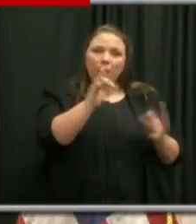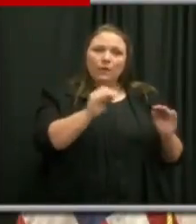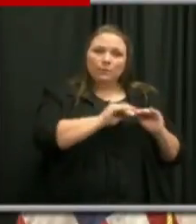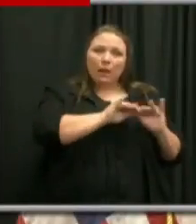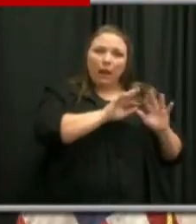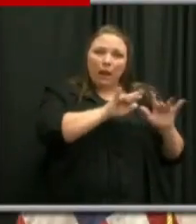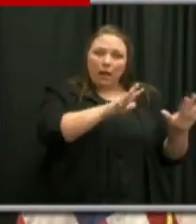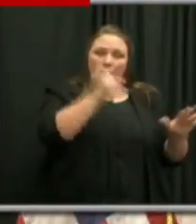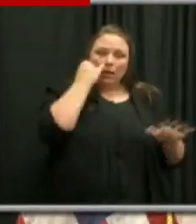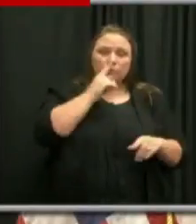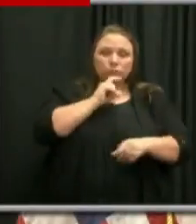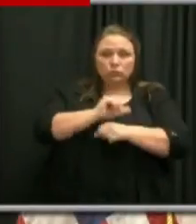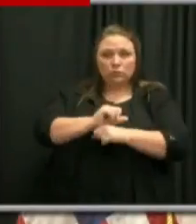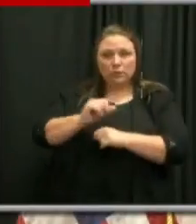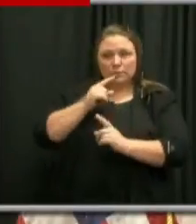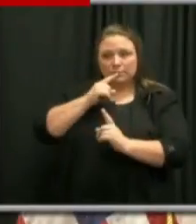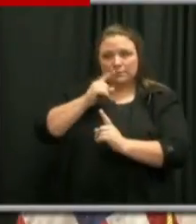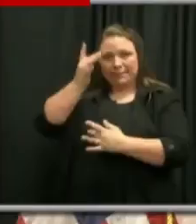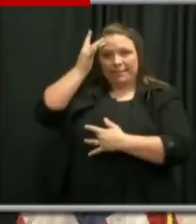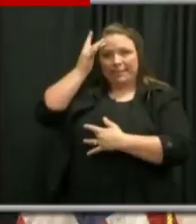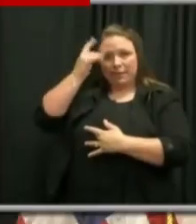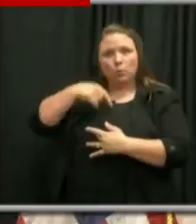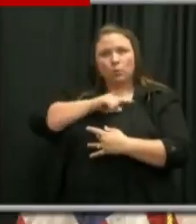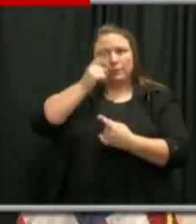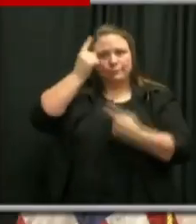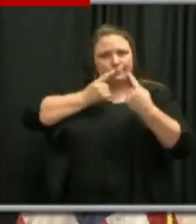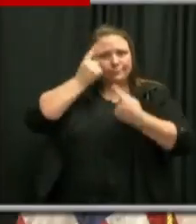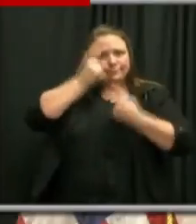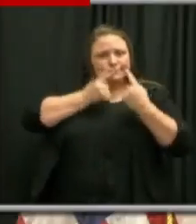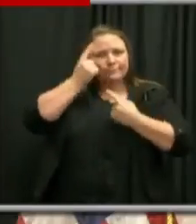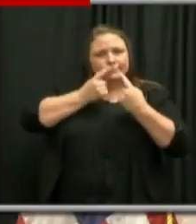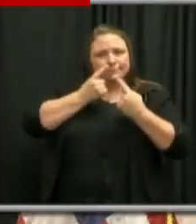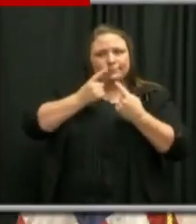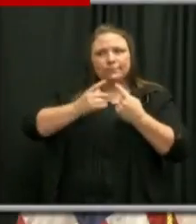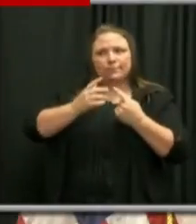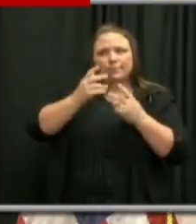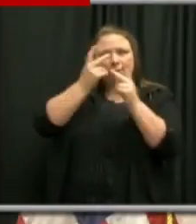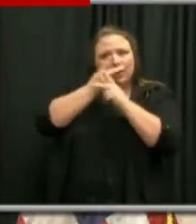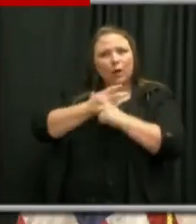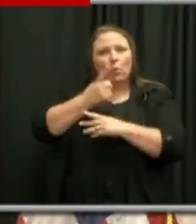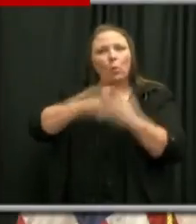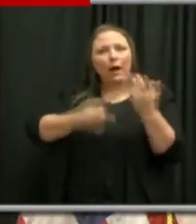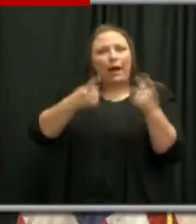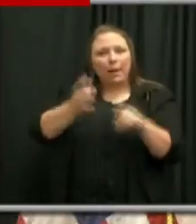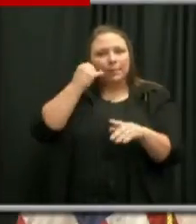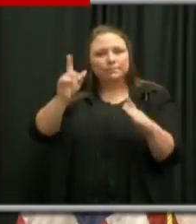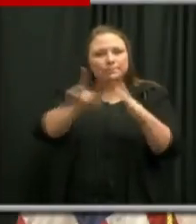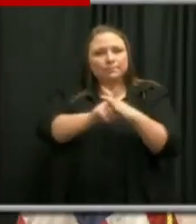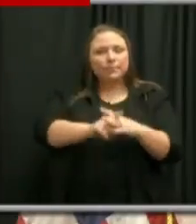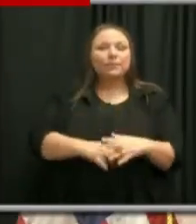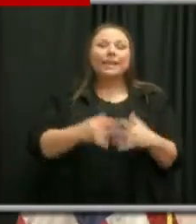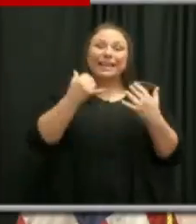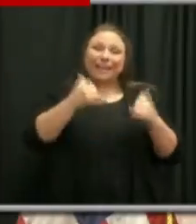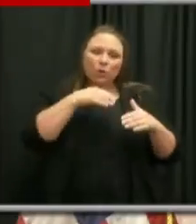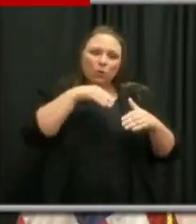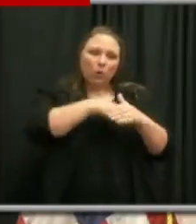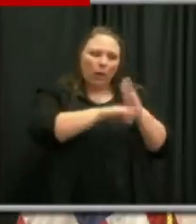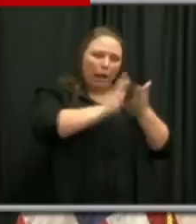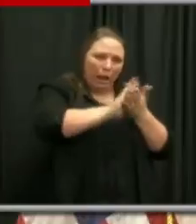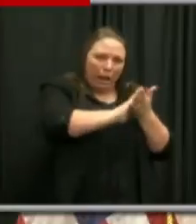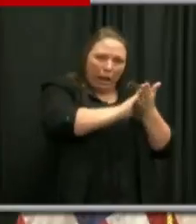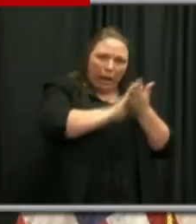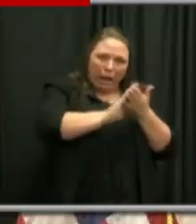there is a positive case, because obviously we always thought about this scenario happening. Regarding whether we have to go in there and clean everything